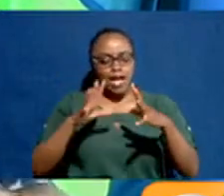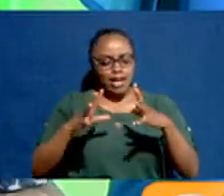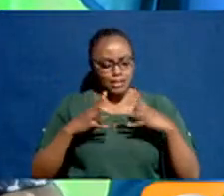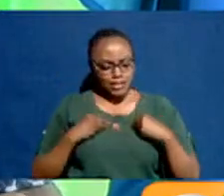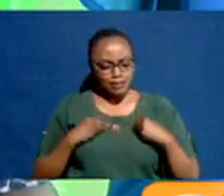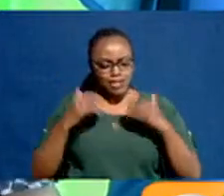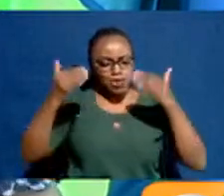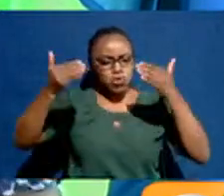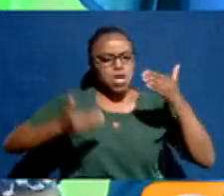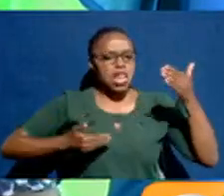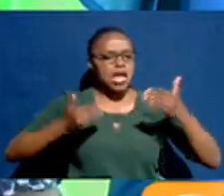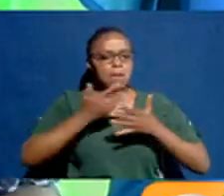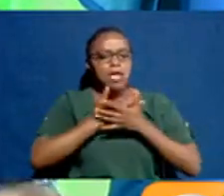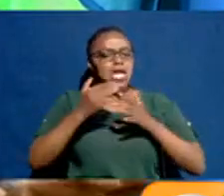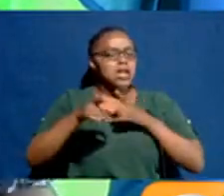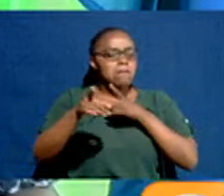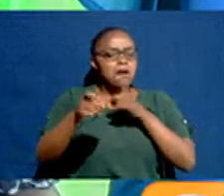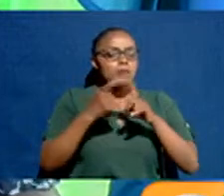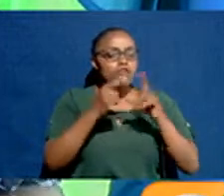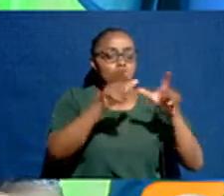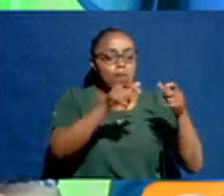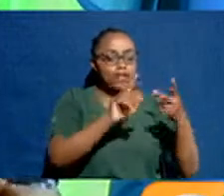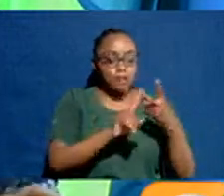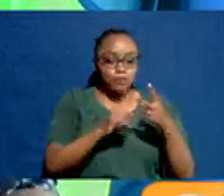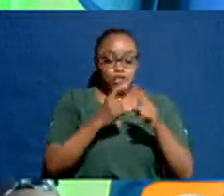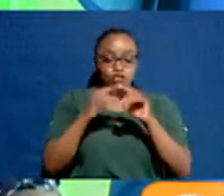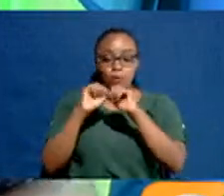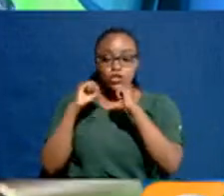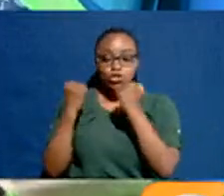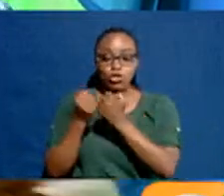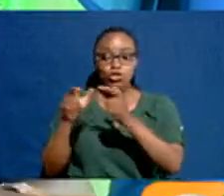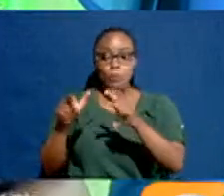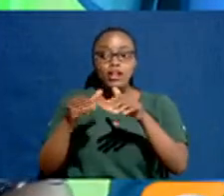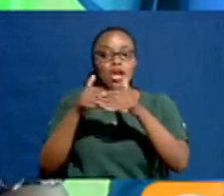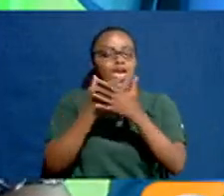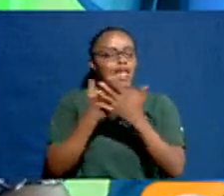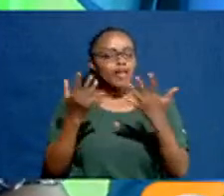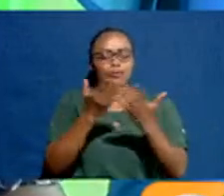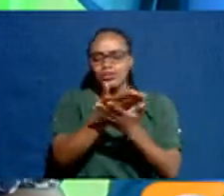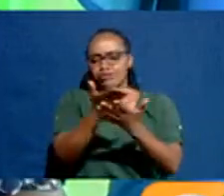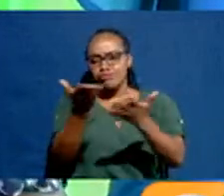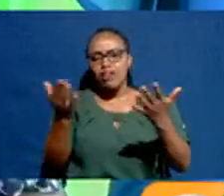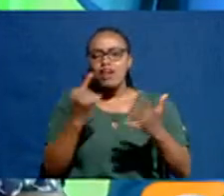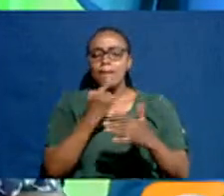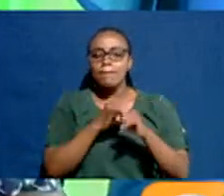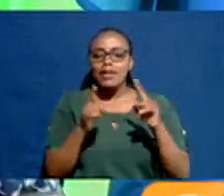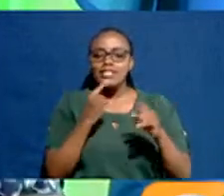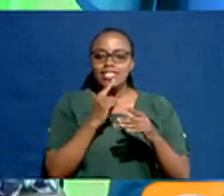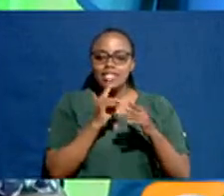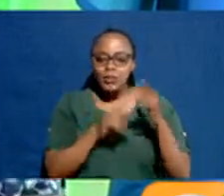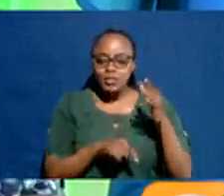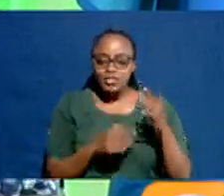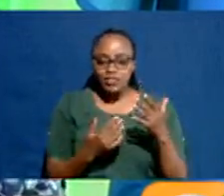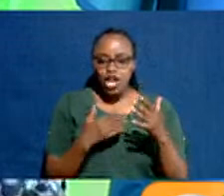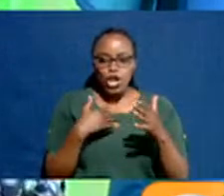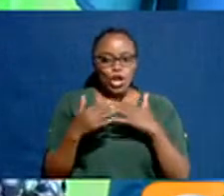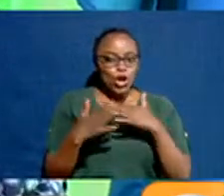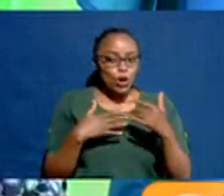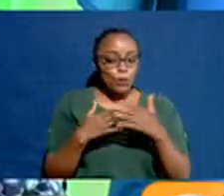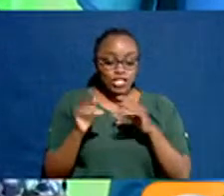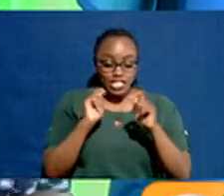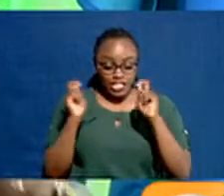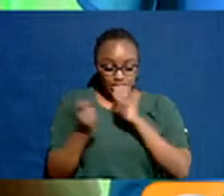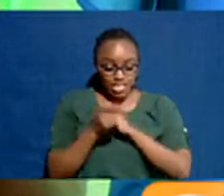and welcome criticism from the media, from the social media, from everybody. But let me tell you, nobody will ever change